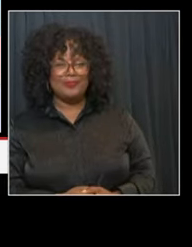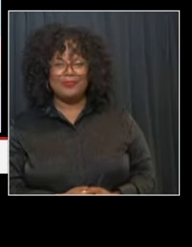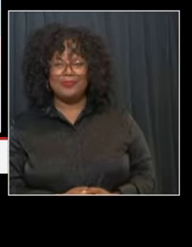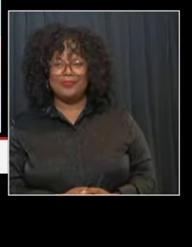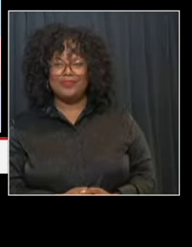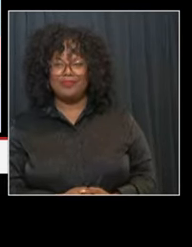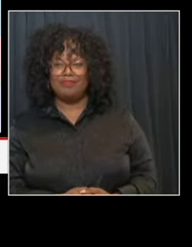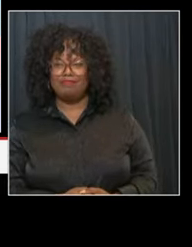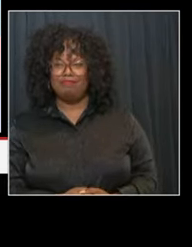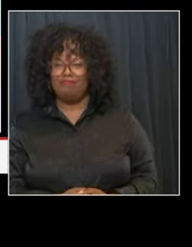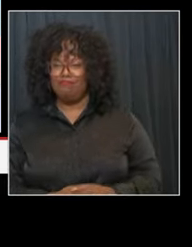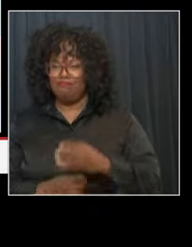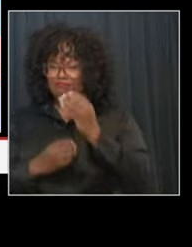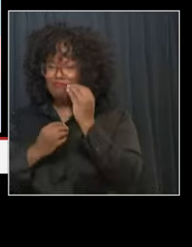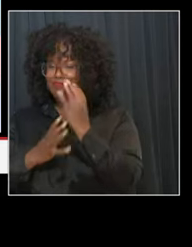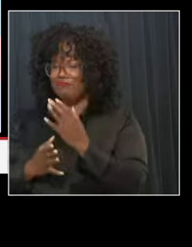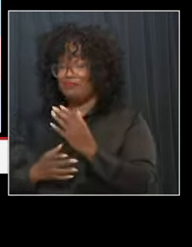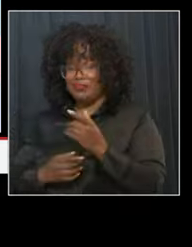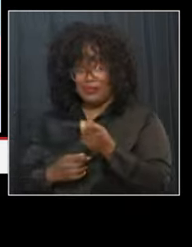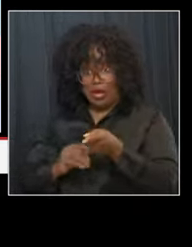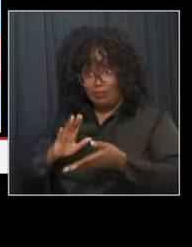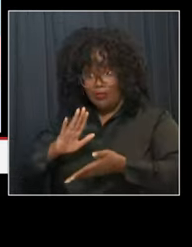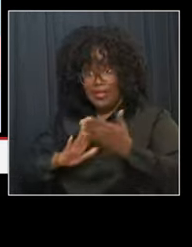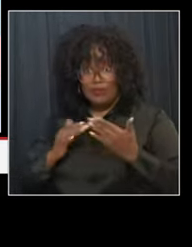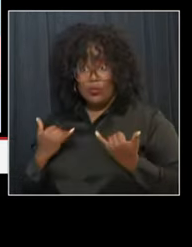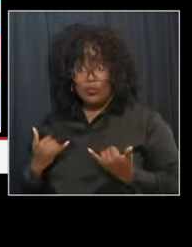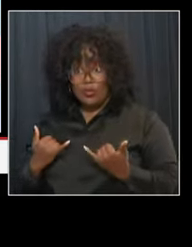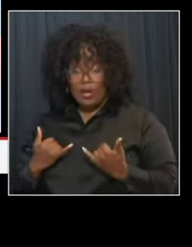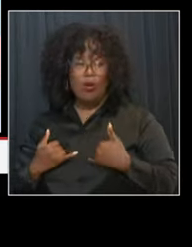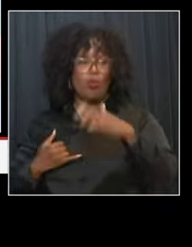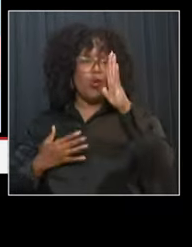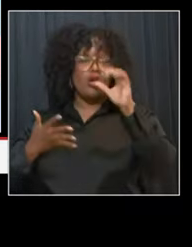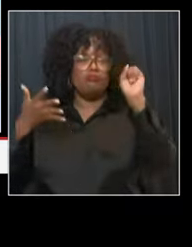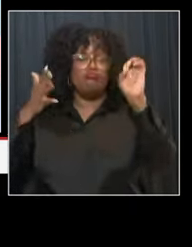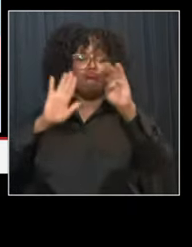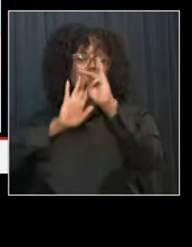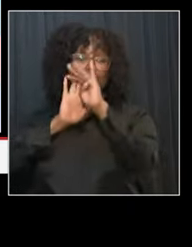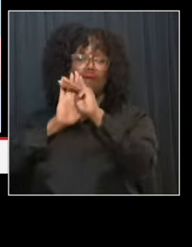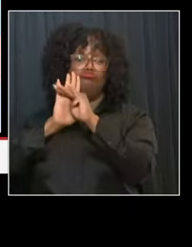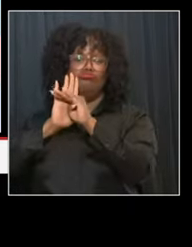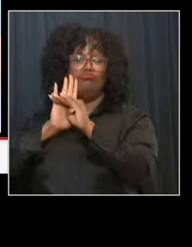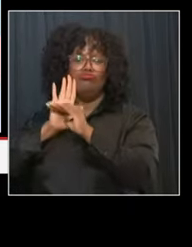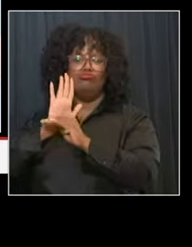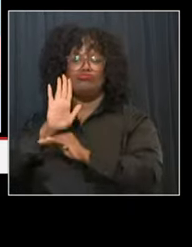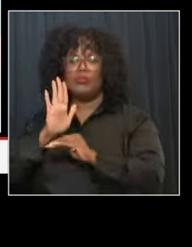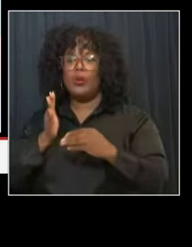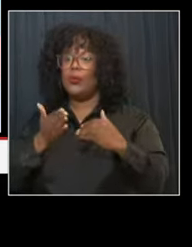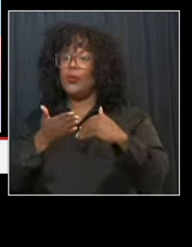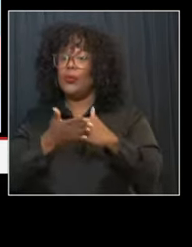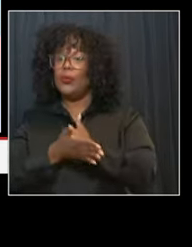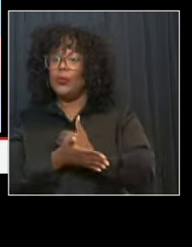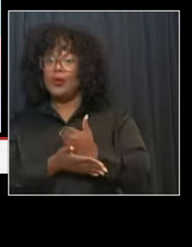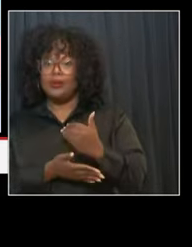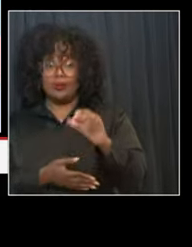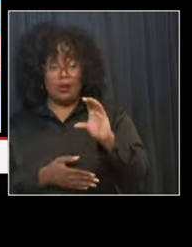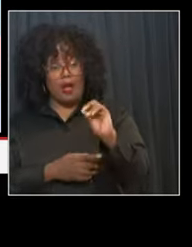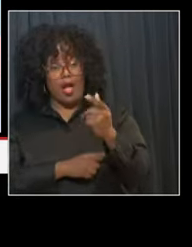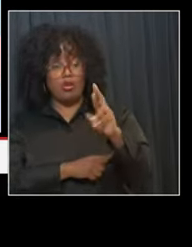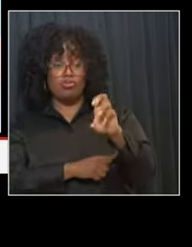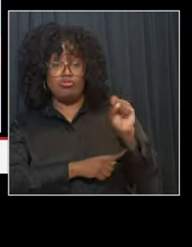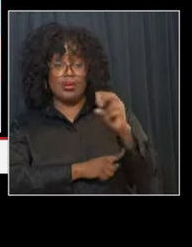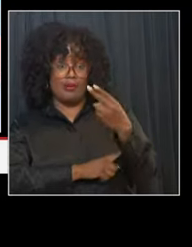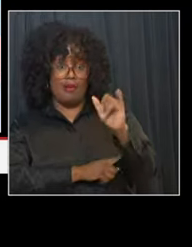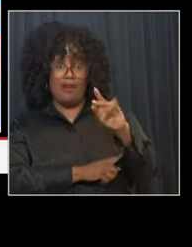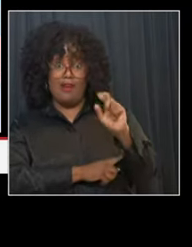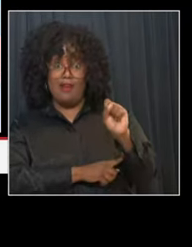some boards of our new Congress Heights library at the Metro Station at Congress Heights. It is a spectacular new building, or